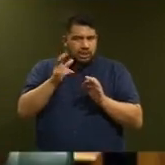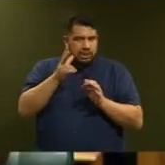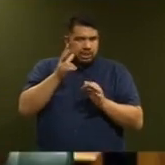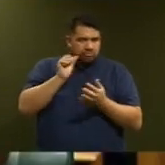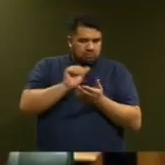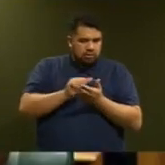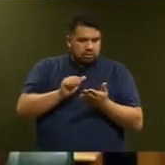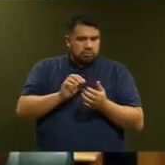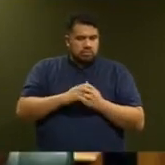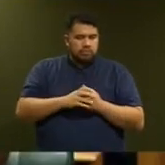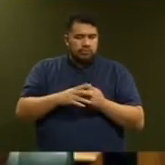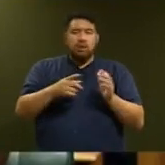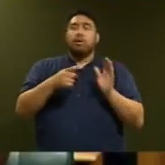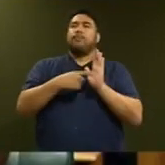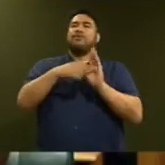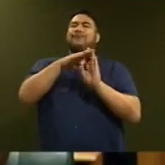The Honourable Simon. I've asked